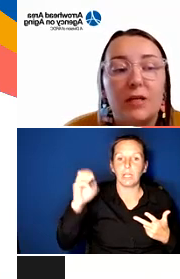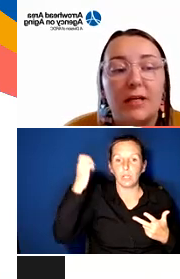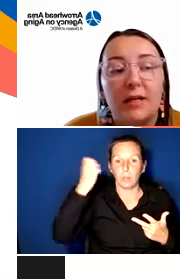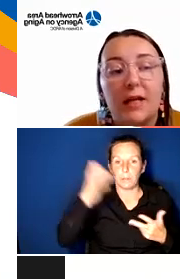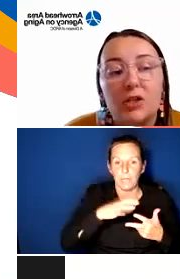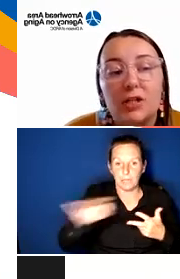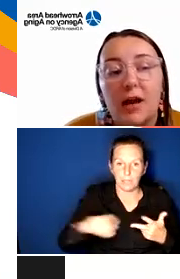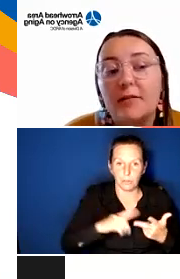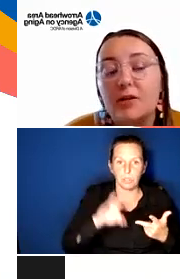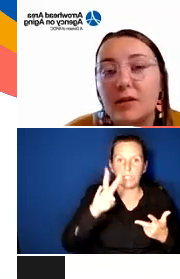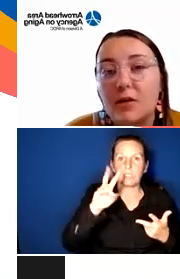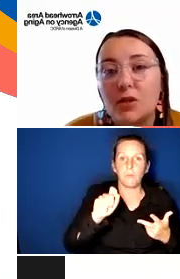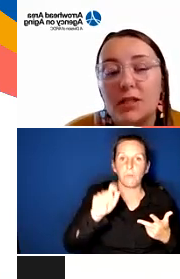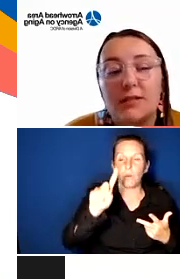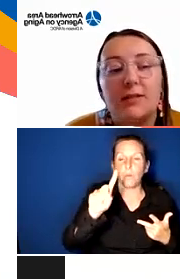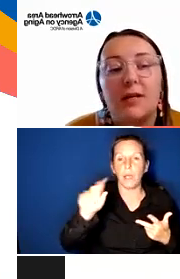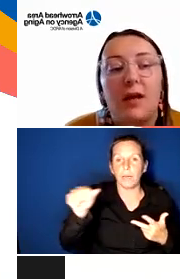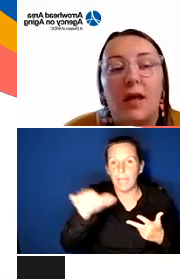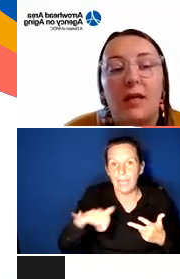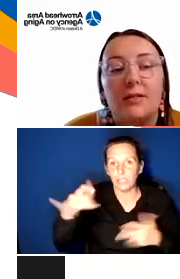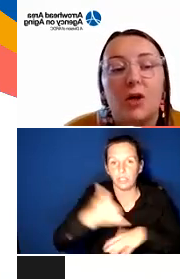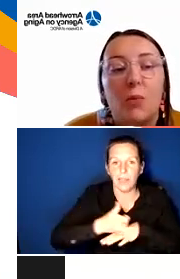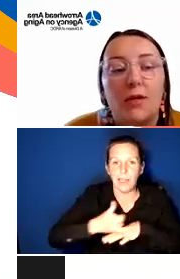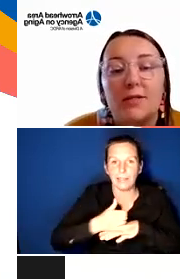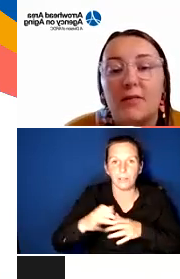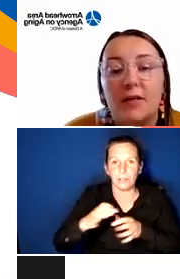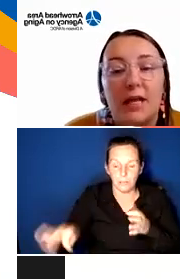0.17% speaking Asian Islander languages, and